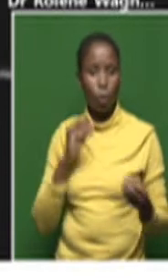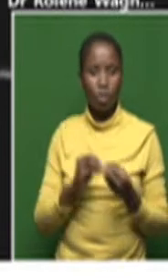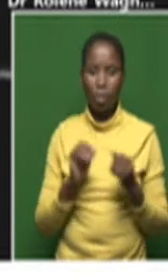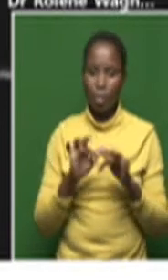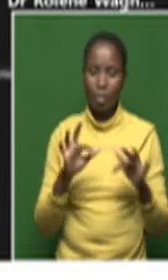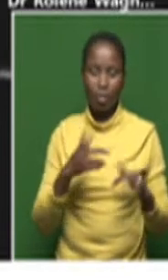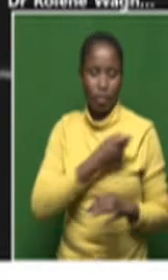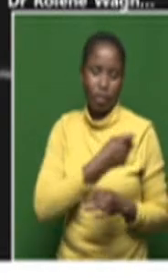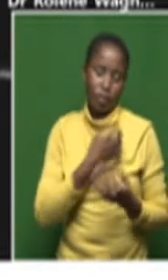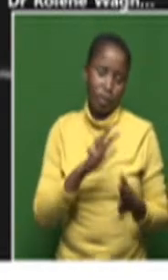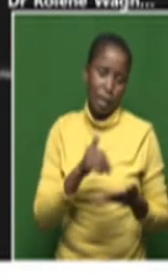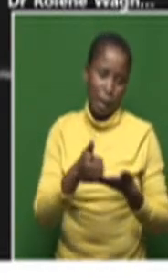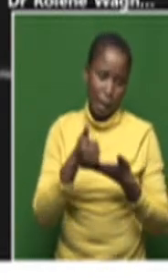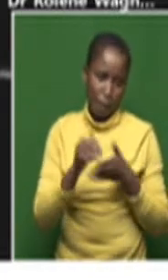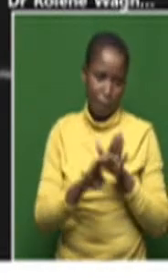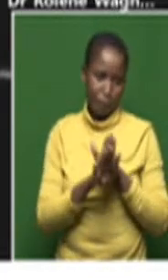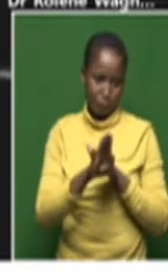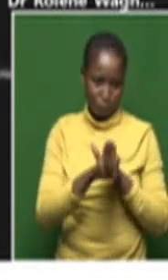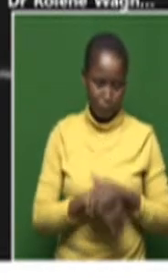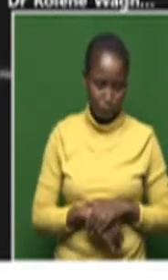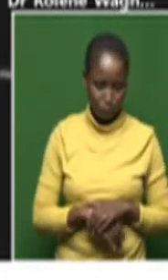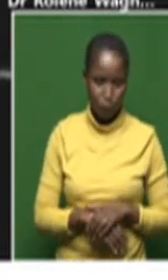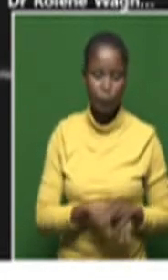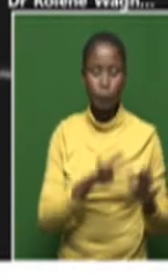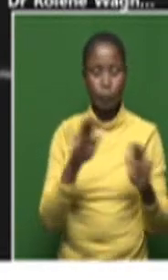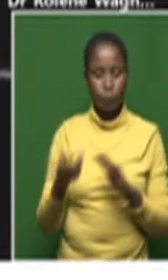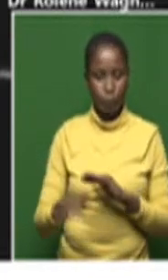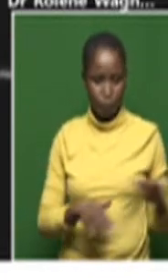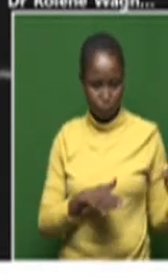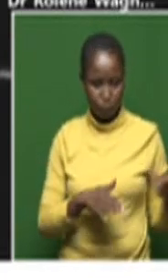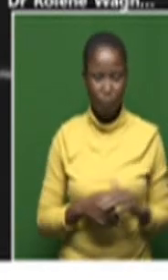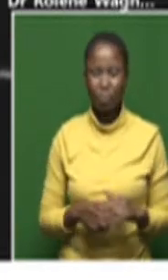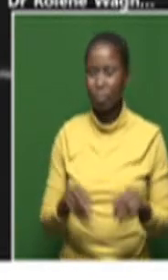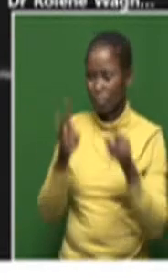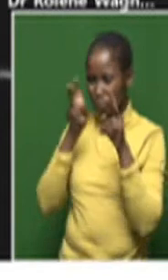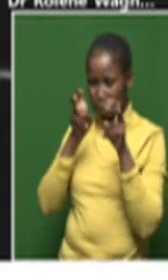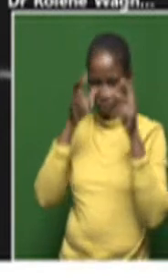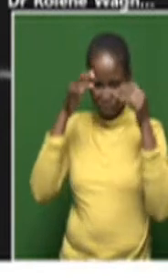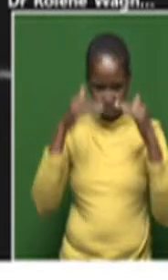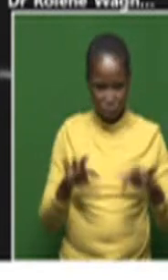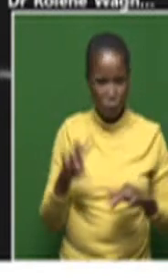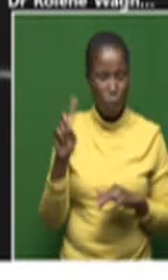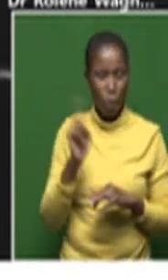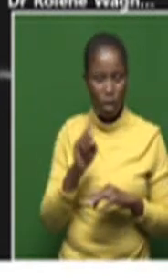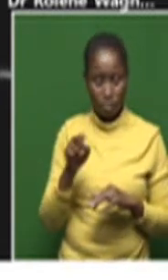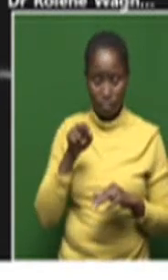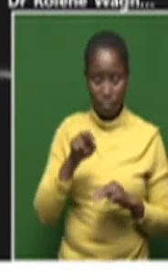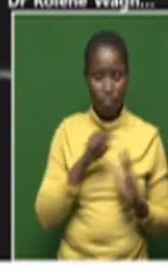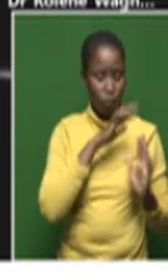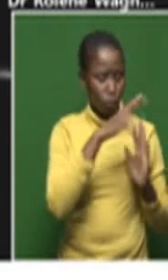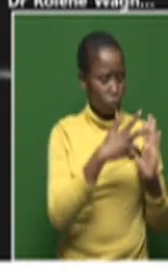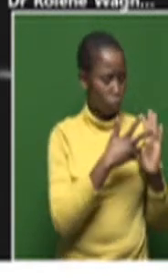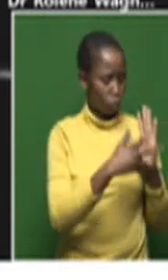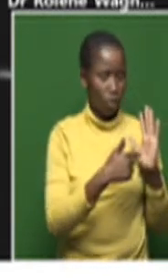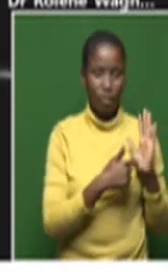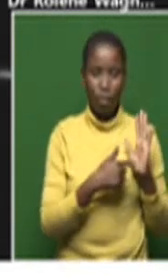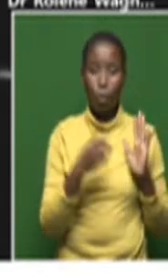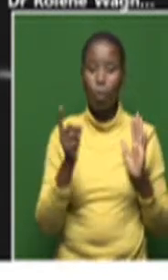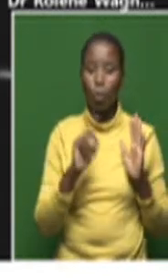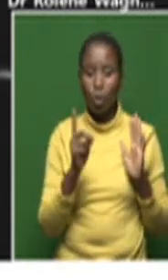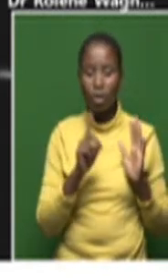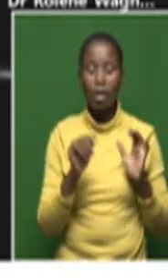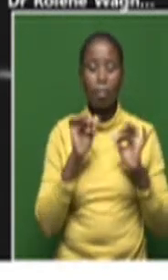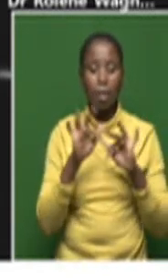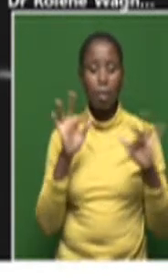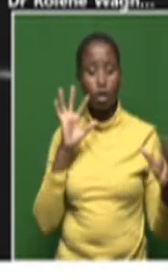in our province. So our observations are in this graph, the target population, the